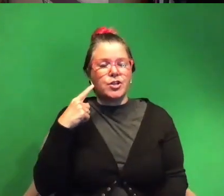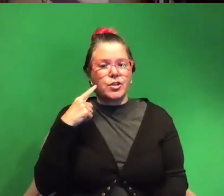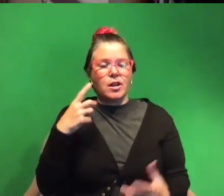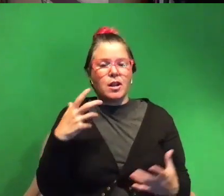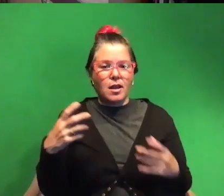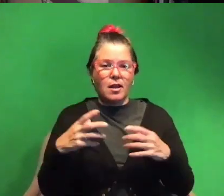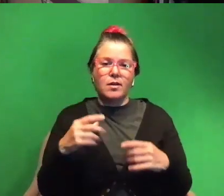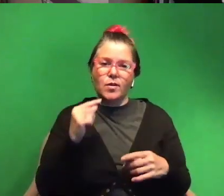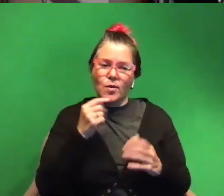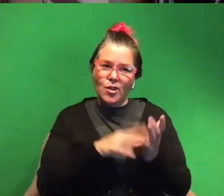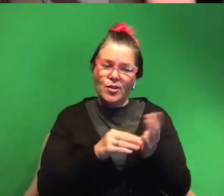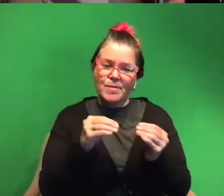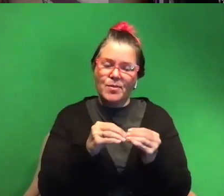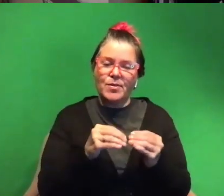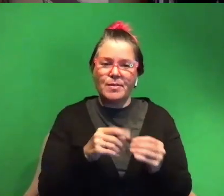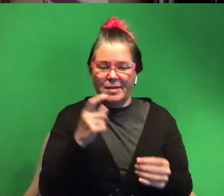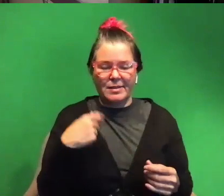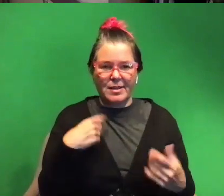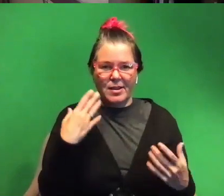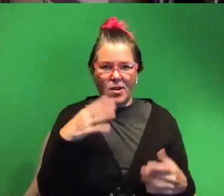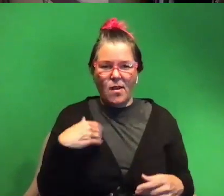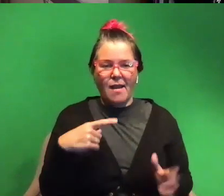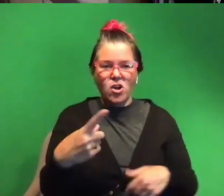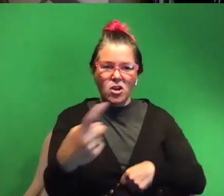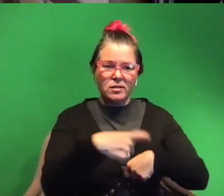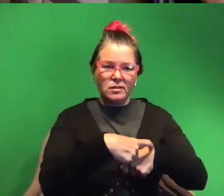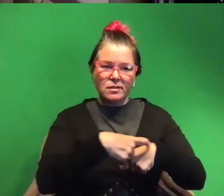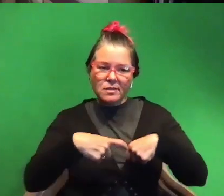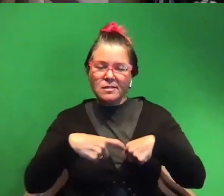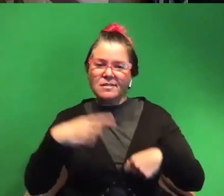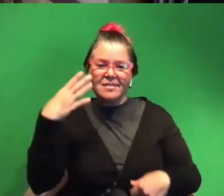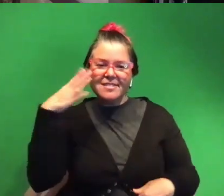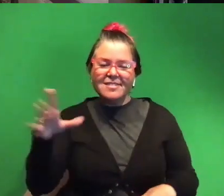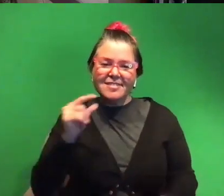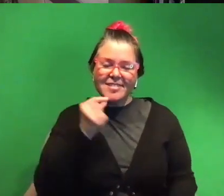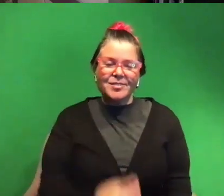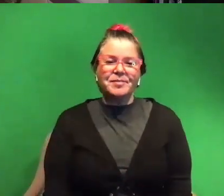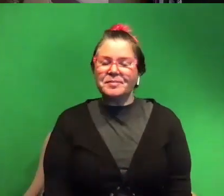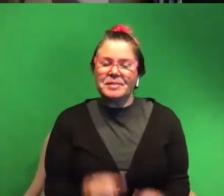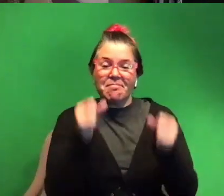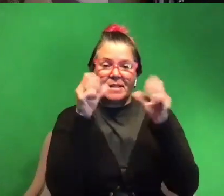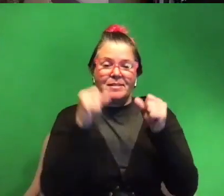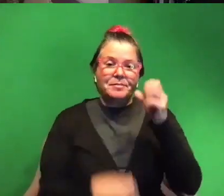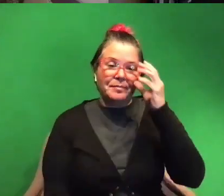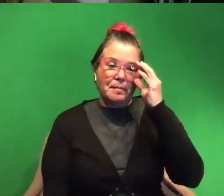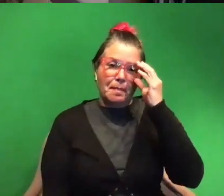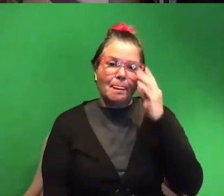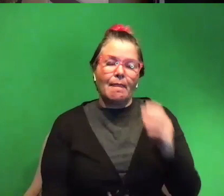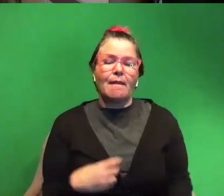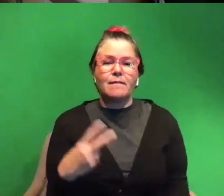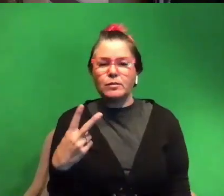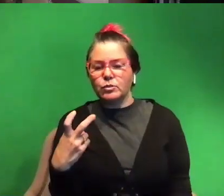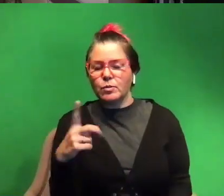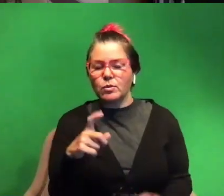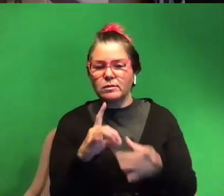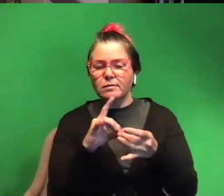been really cool to learn about. Since I didn't know they had little hooks and they could pull in like that, I think it's amazing. We do have a couple more questions